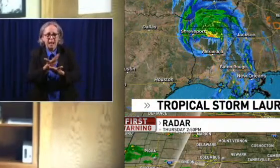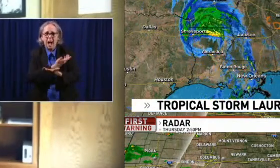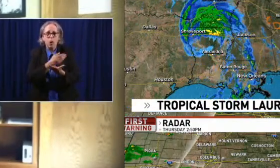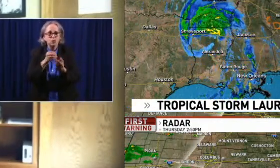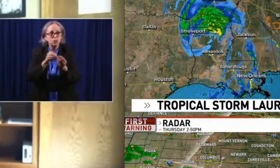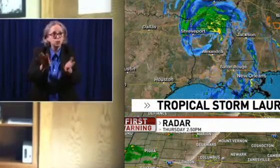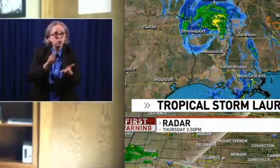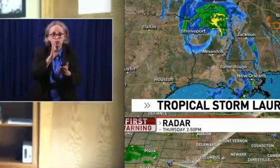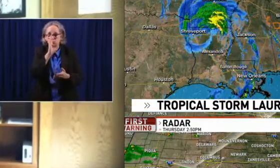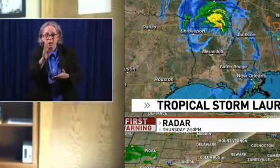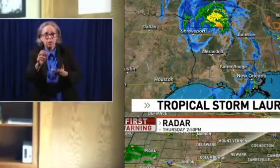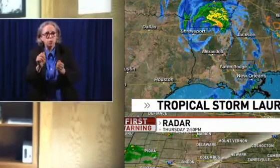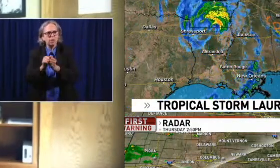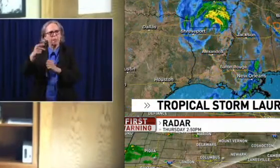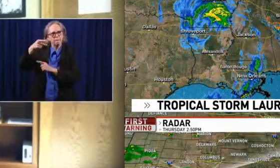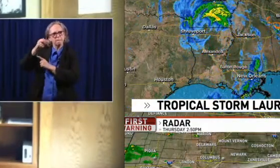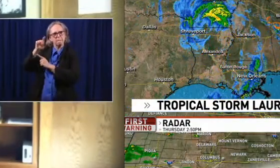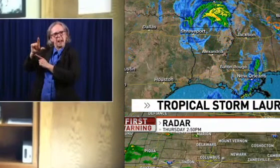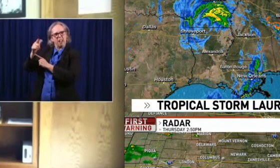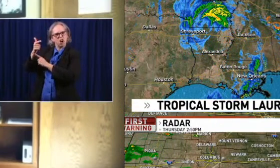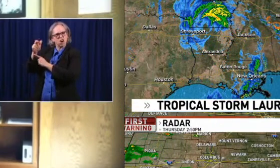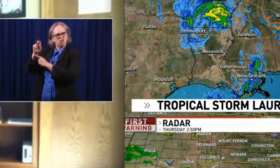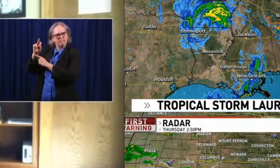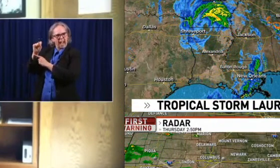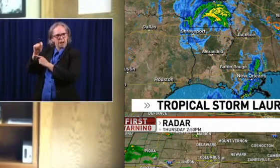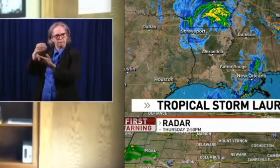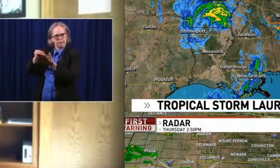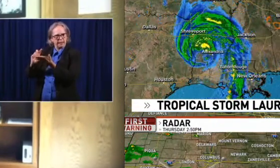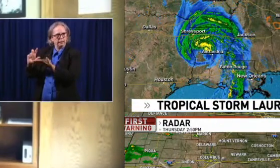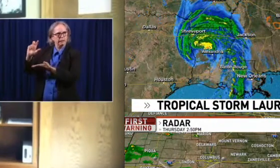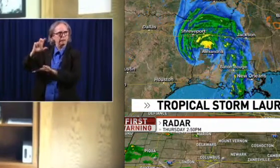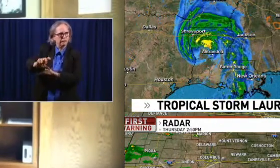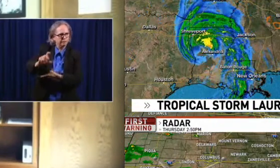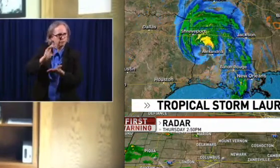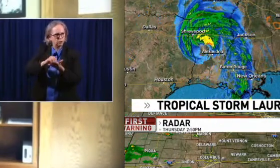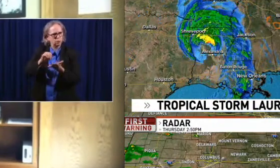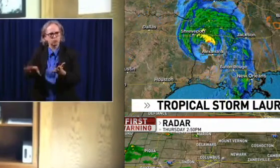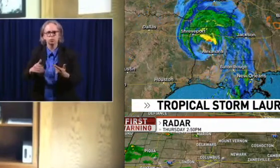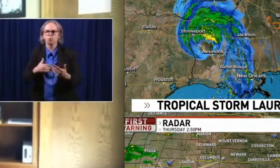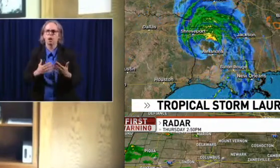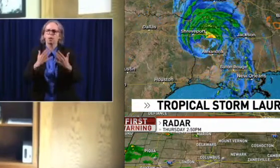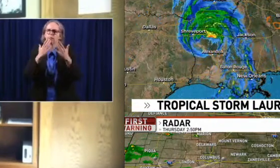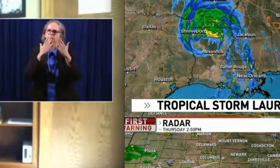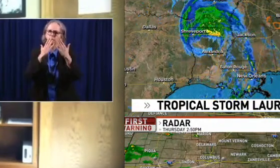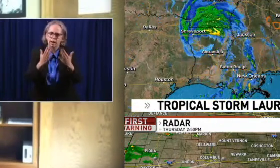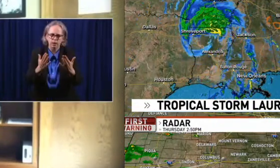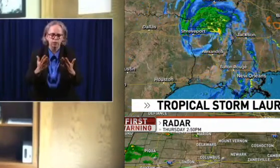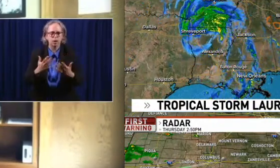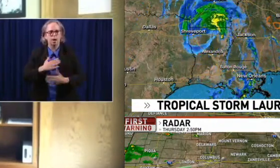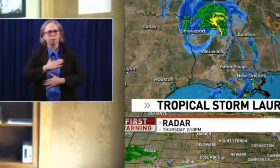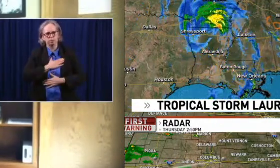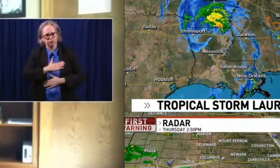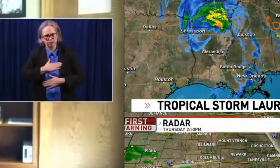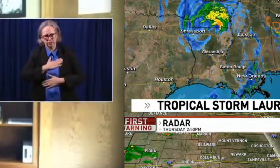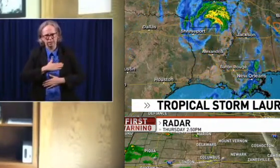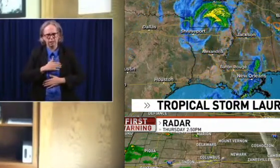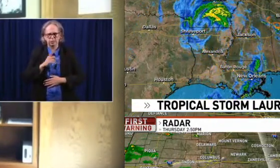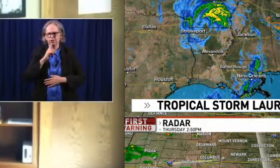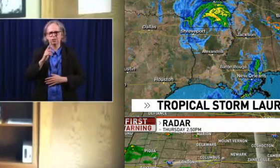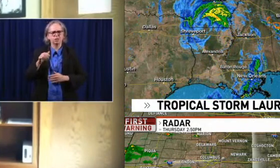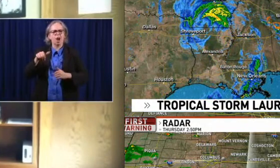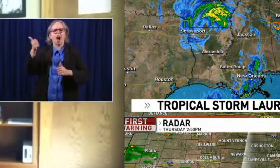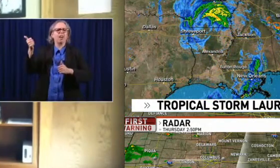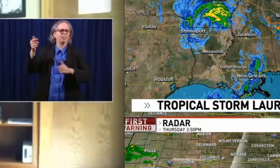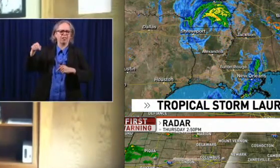not gone unnoticed, and we appreciate it so much. And obviously, I'm sure I speak for the others. If there's any more of that